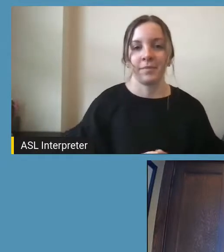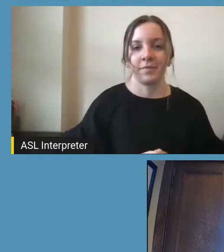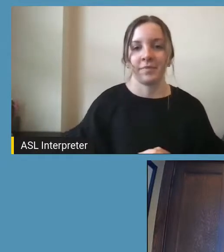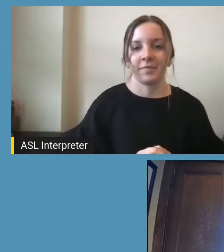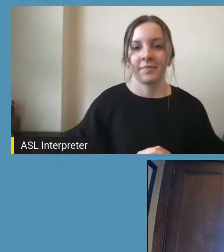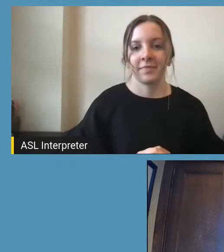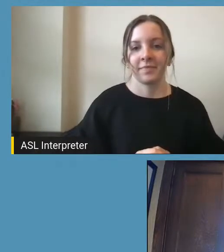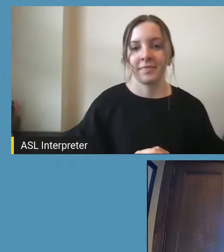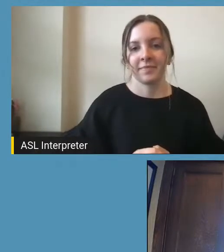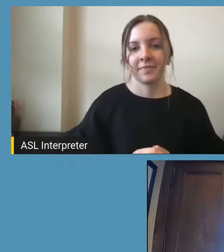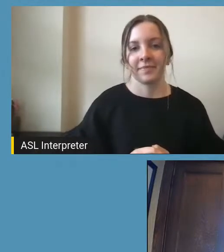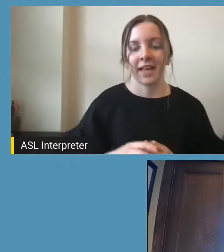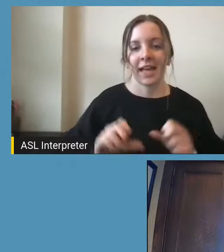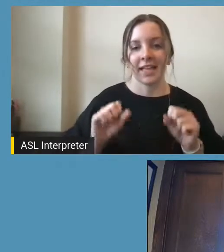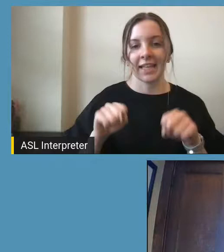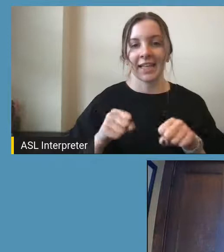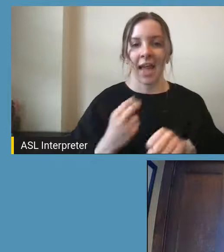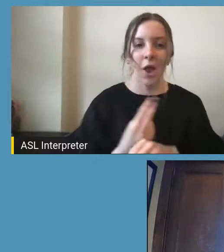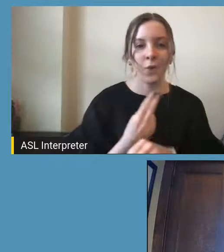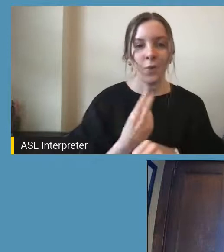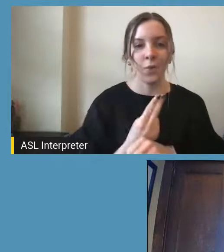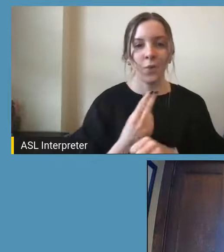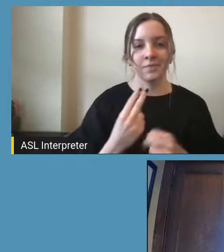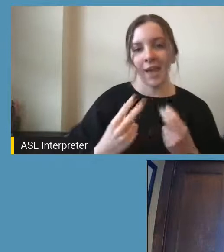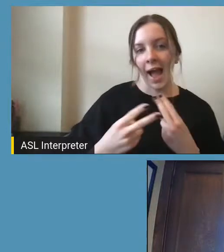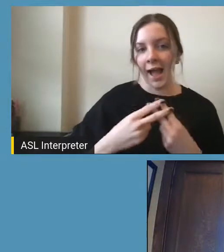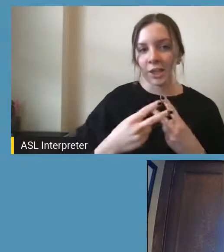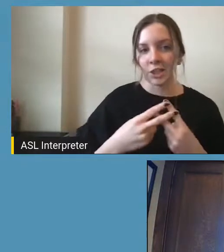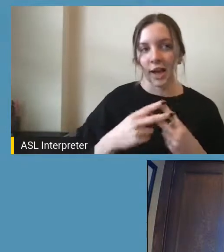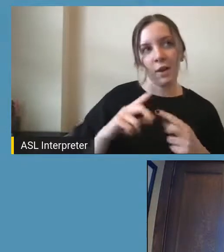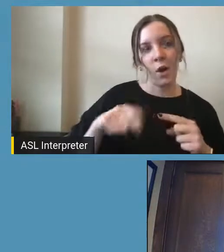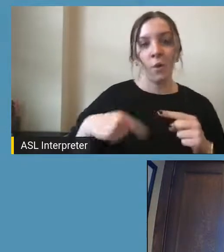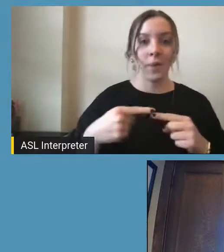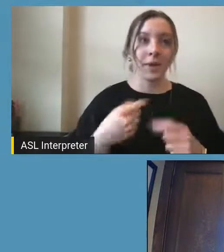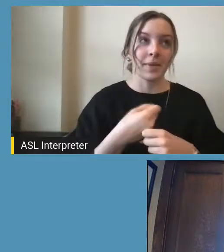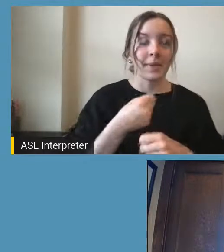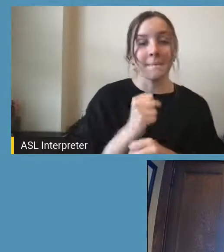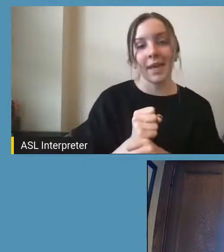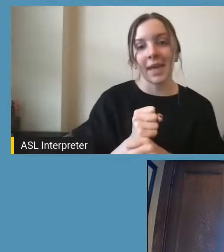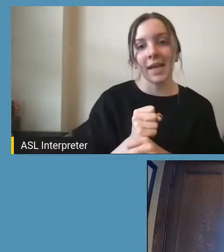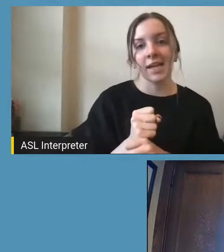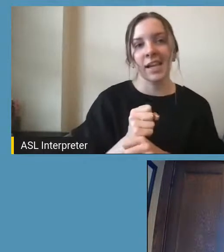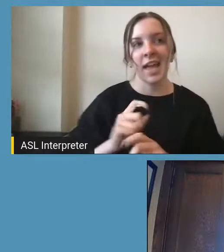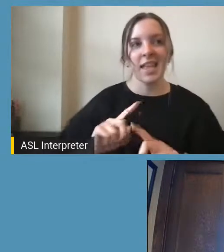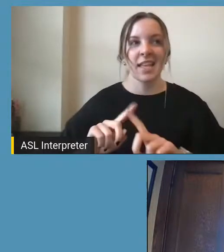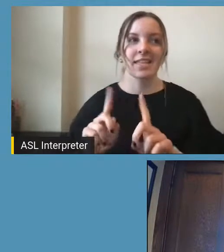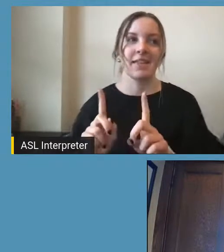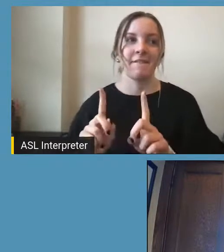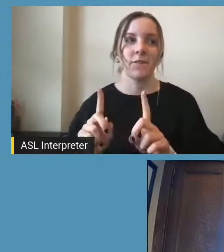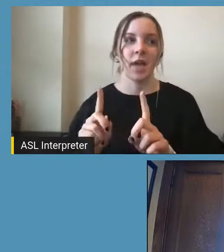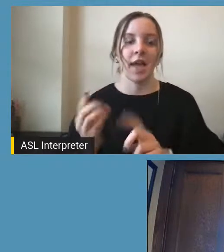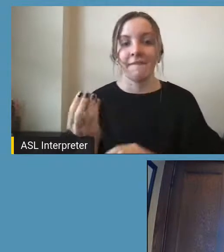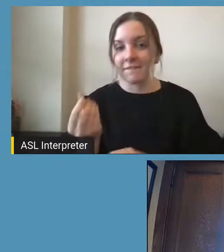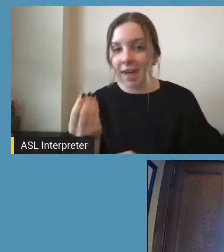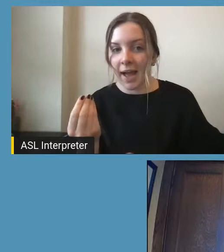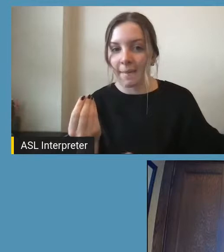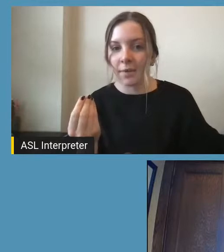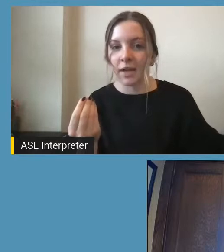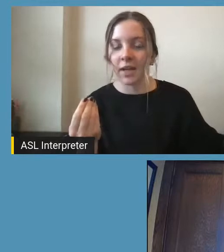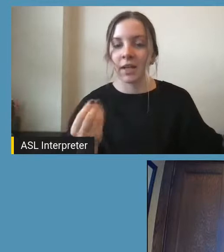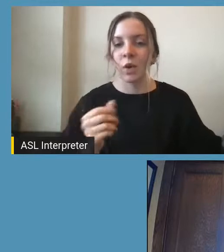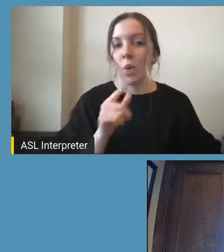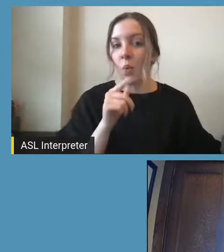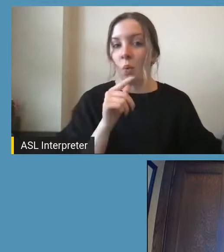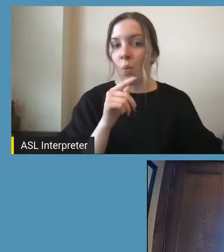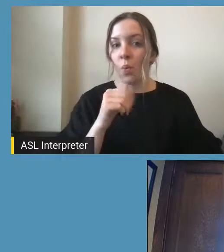was made, what fabric it was. I'll do it in way what the designer was, who wore it, who